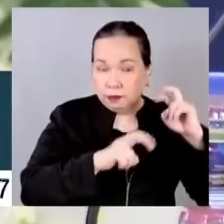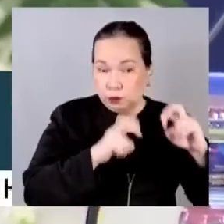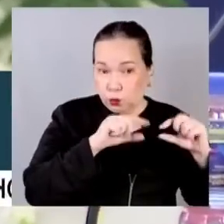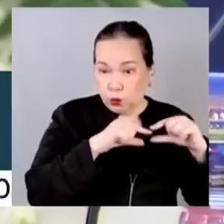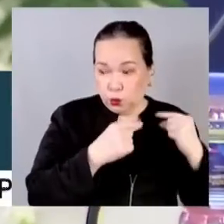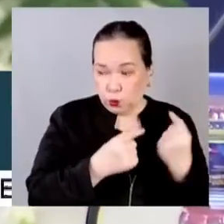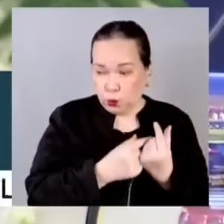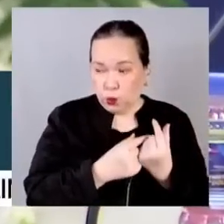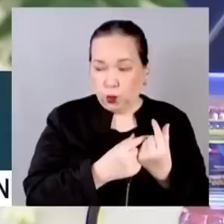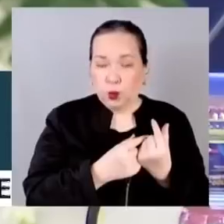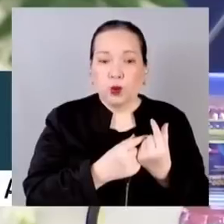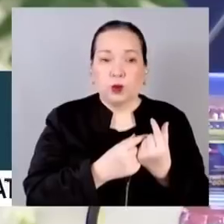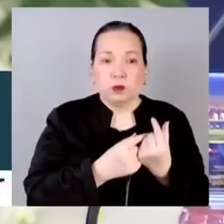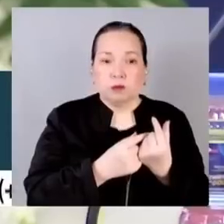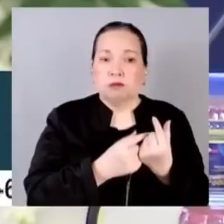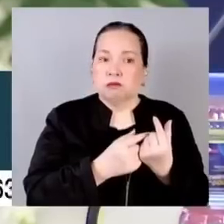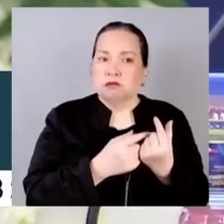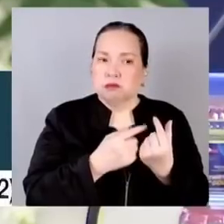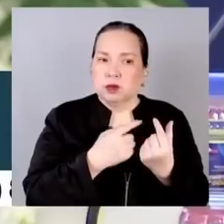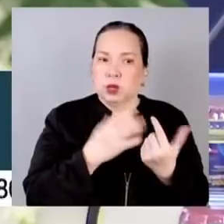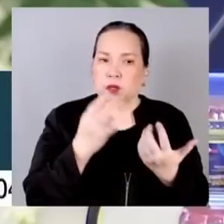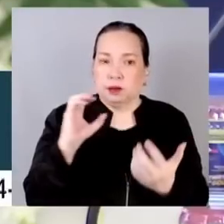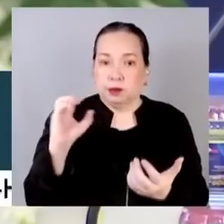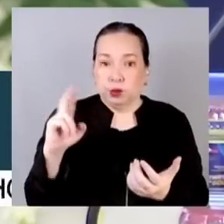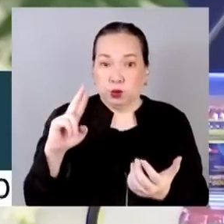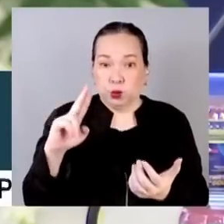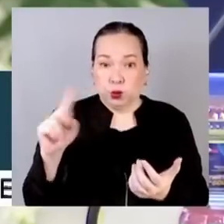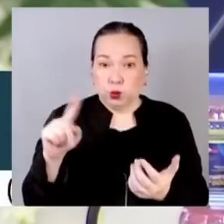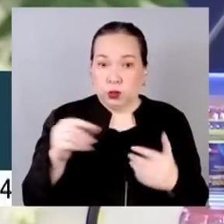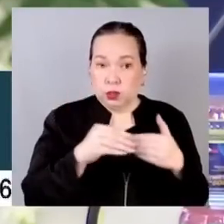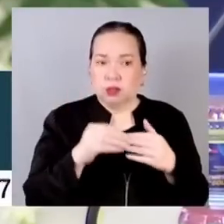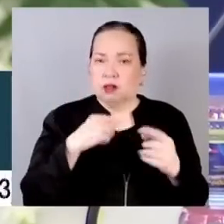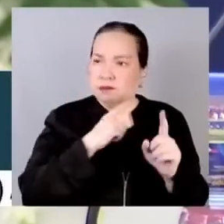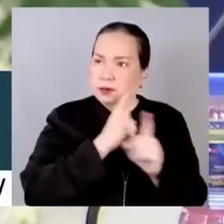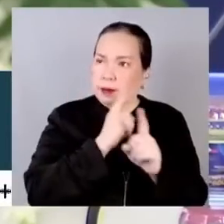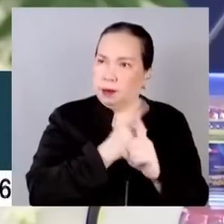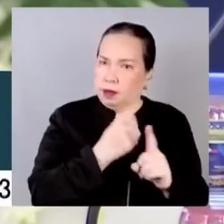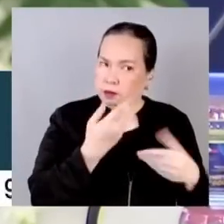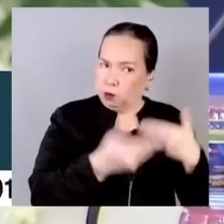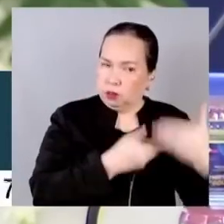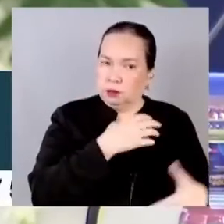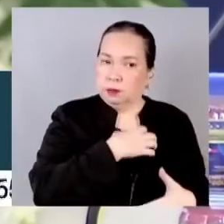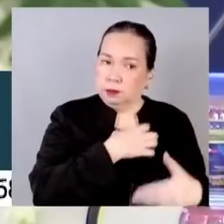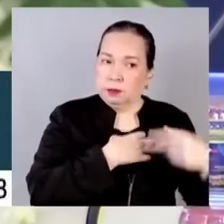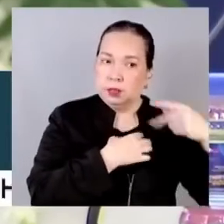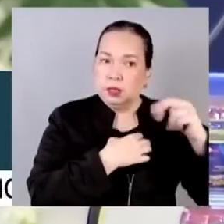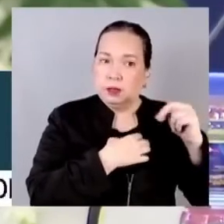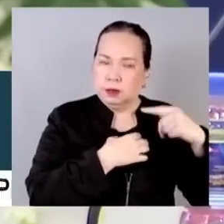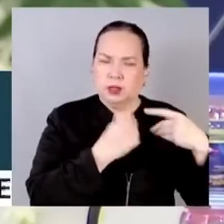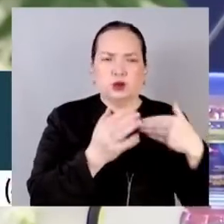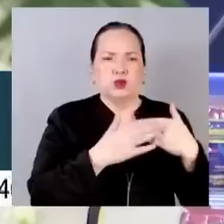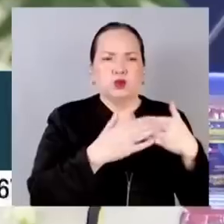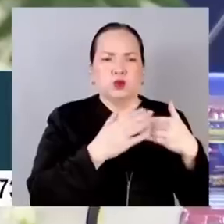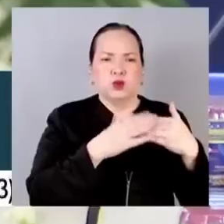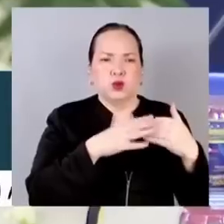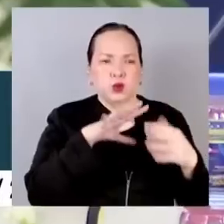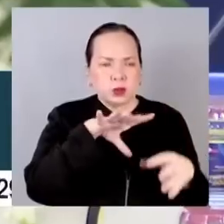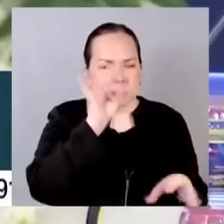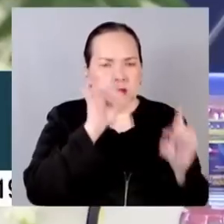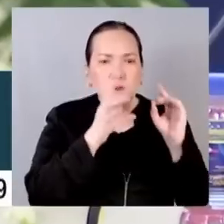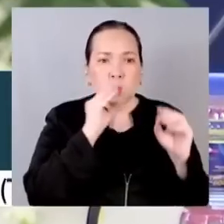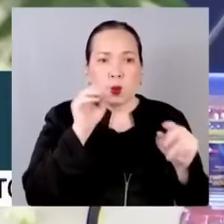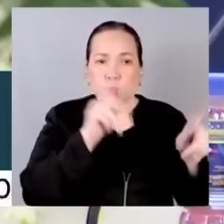Major General Eliseo Cruz, Azurin argued they were on the right track and that they were on the way to identifying the people behind the pilferage